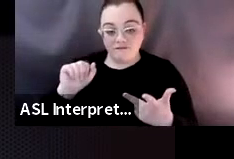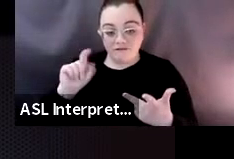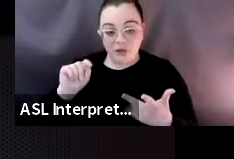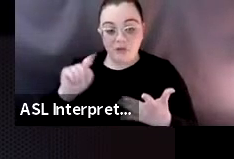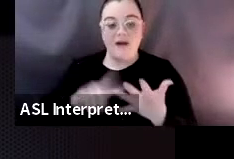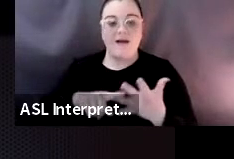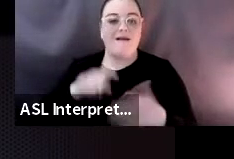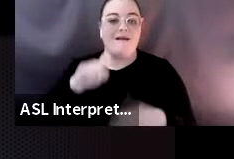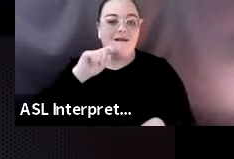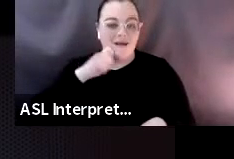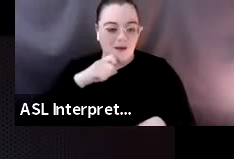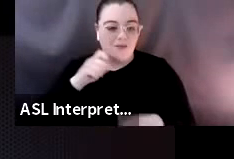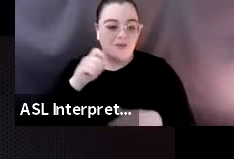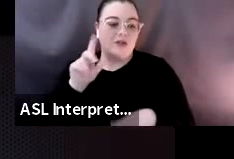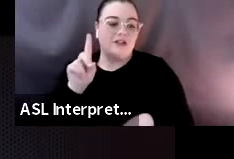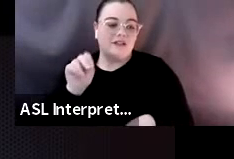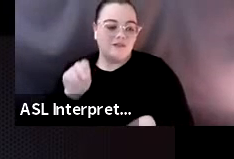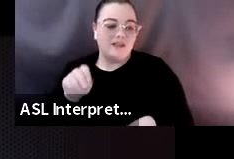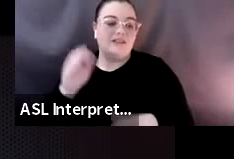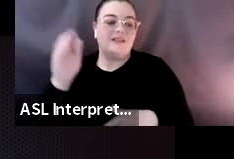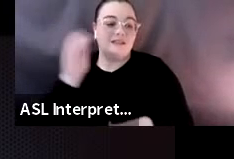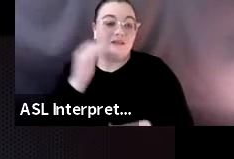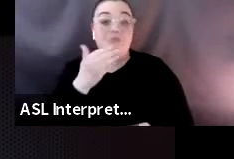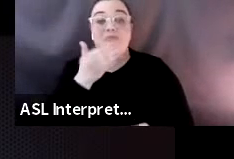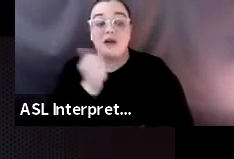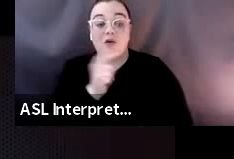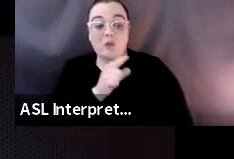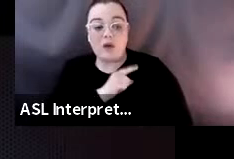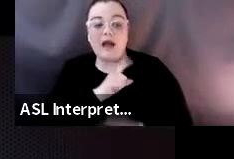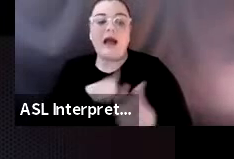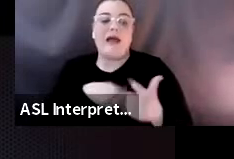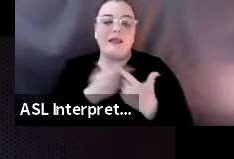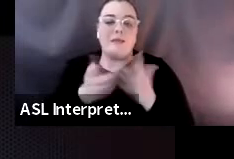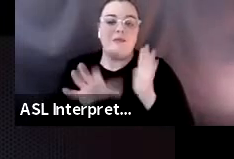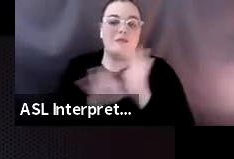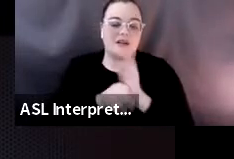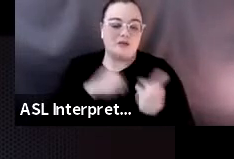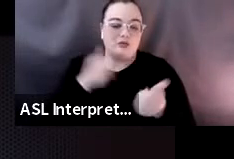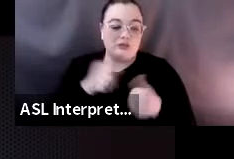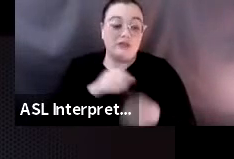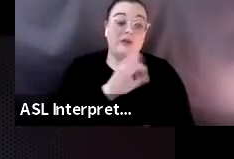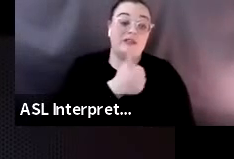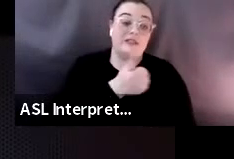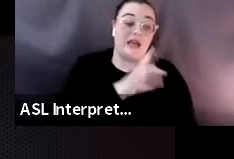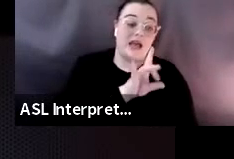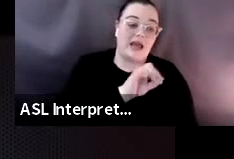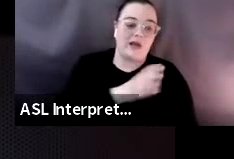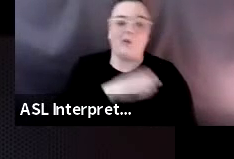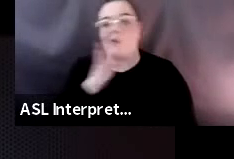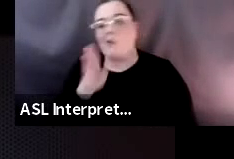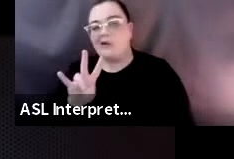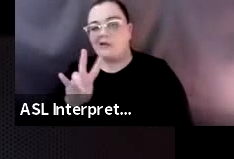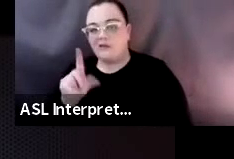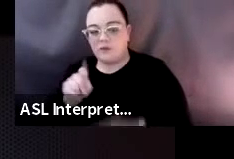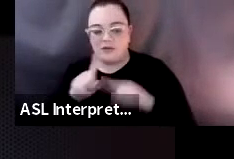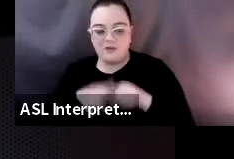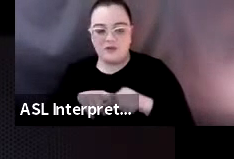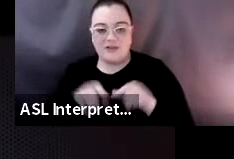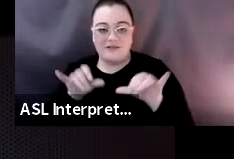quality. And then your resolution, either 1080 or 720 if you need a little bit of a smaller file size. So